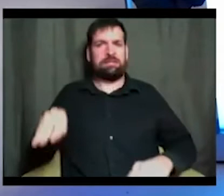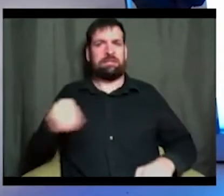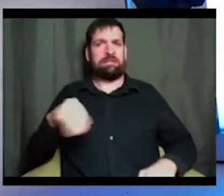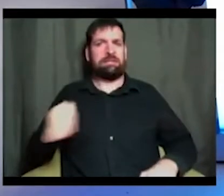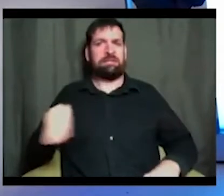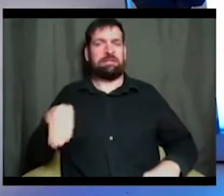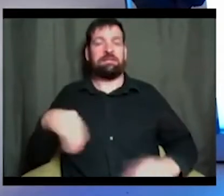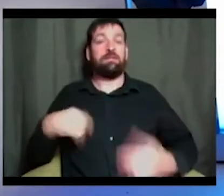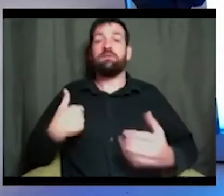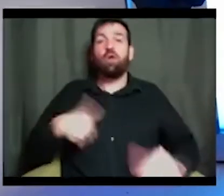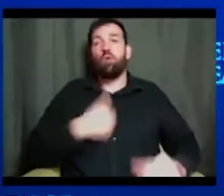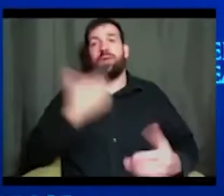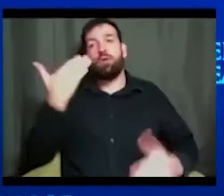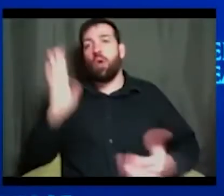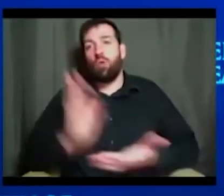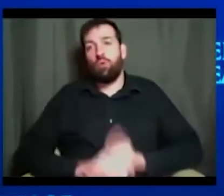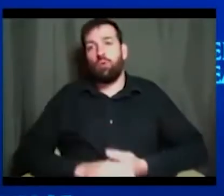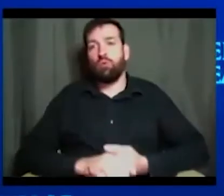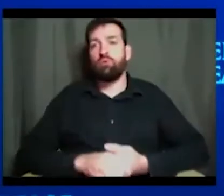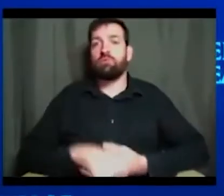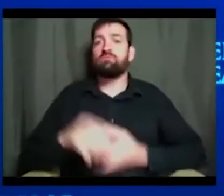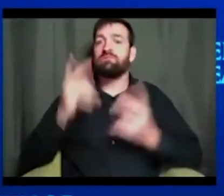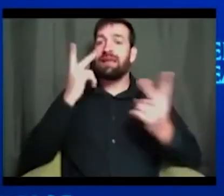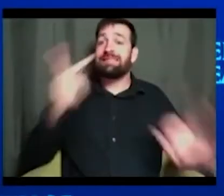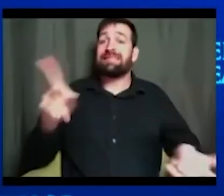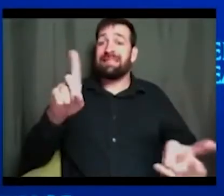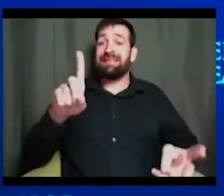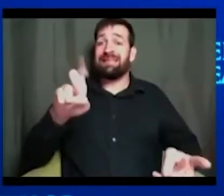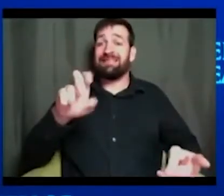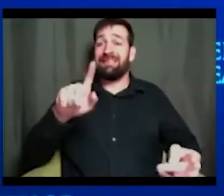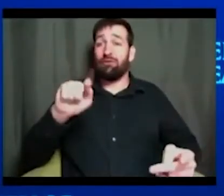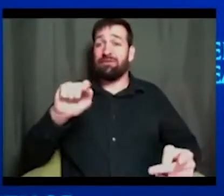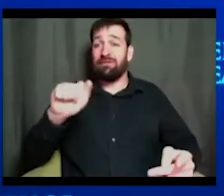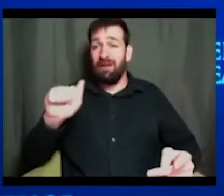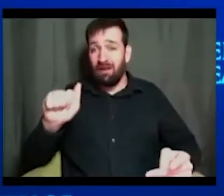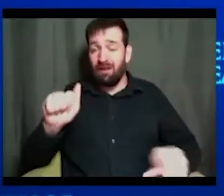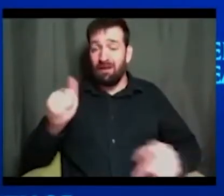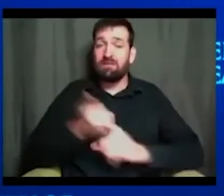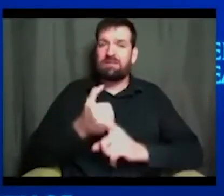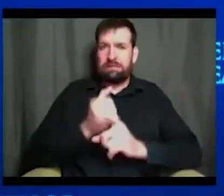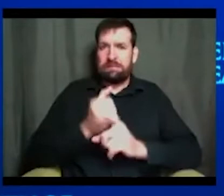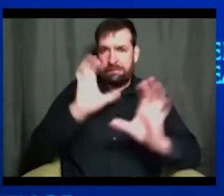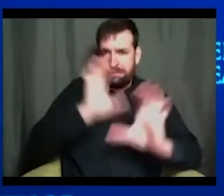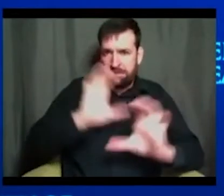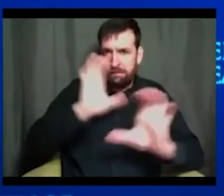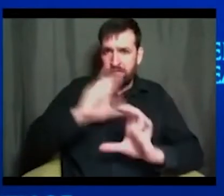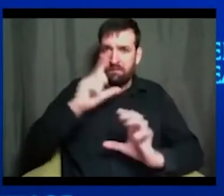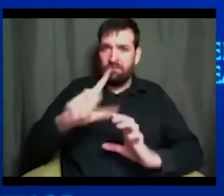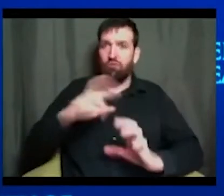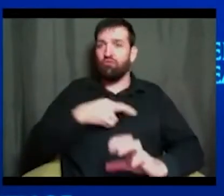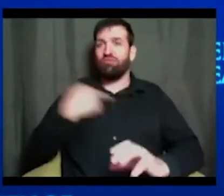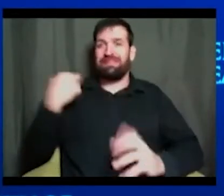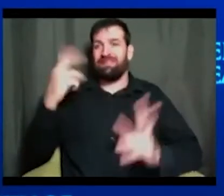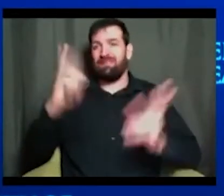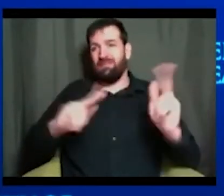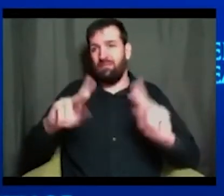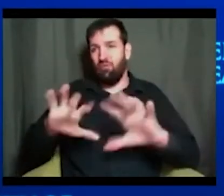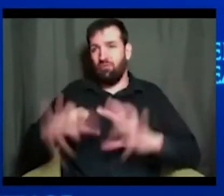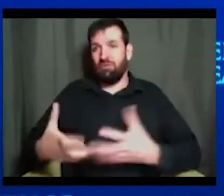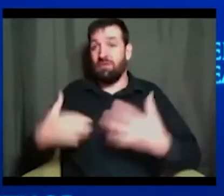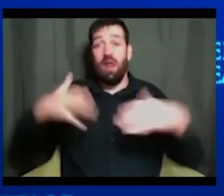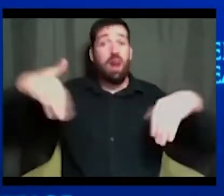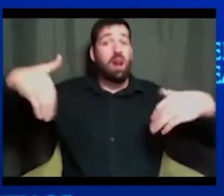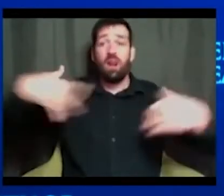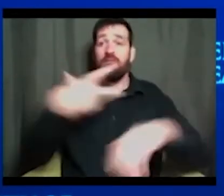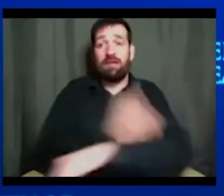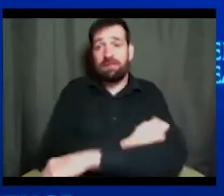Again, I Yeah. think what we're seeing with this Delta variant is it really does seek out those vulnerable groups of people, those people who haven't been vaccinated, and